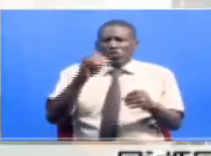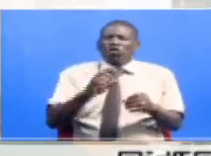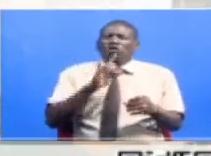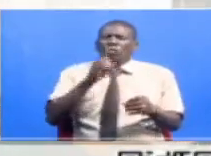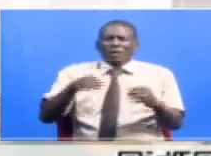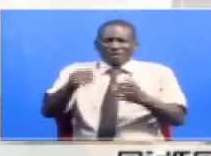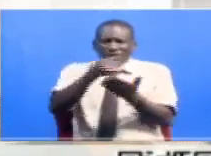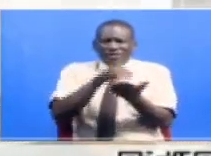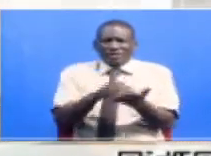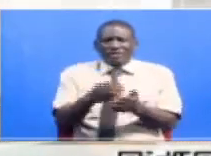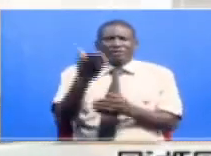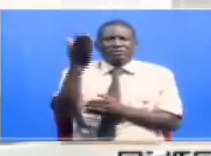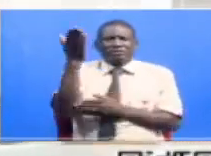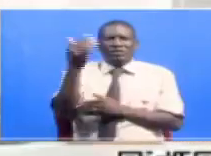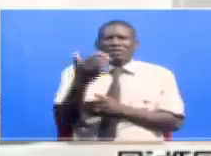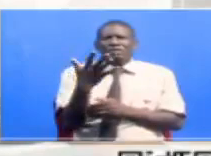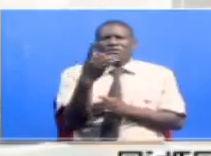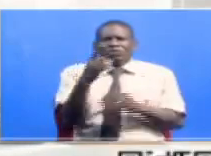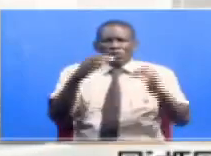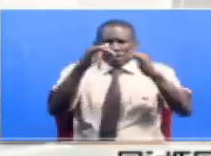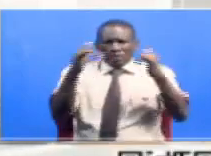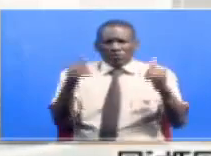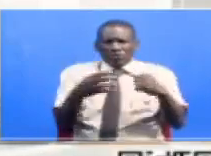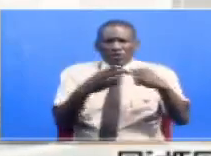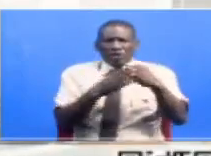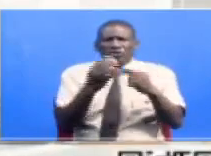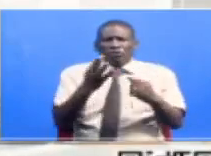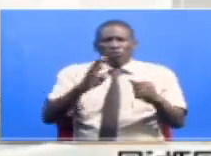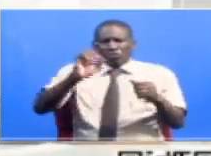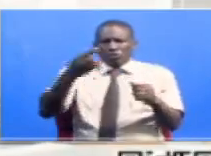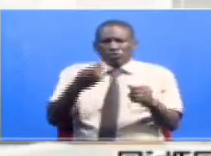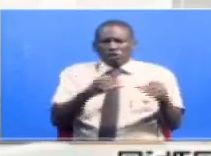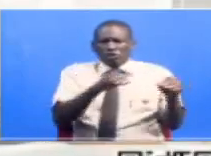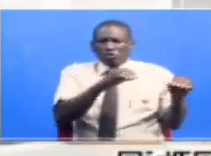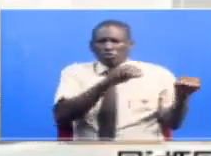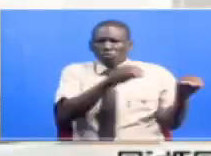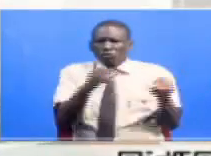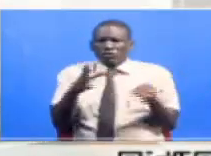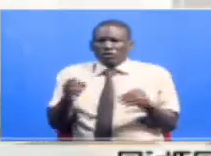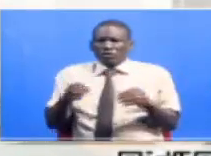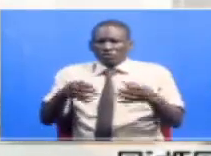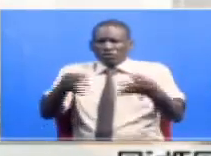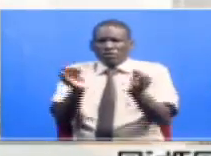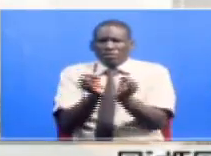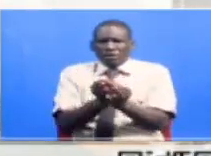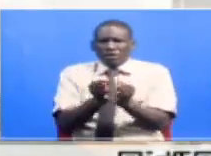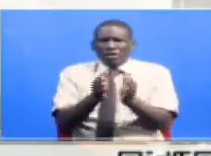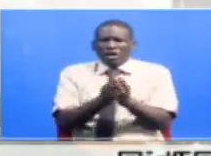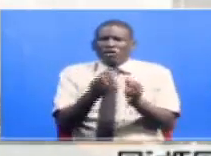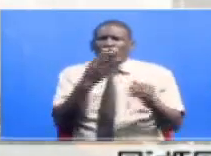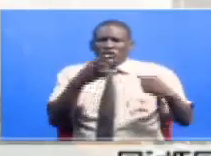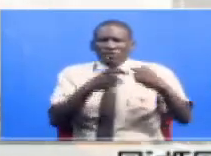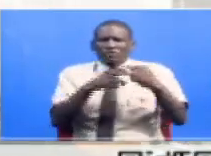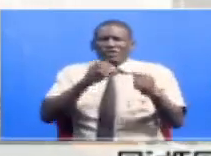51 camps, which provided shelter for 94,000 displaced households, that is for about 470,000 people,